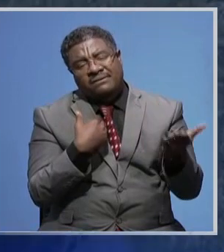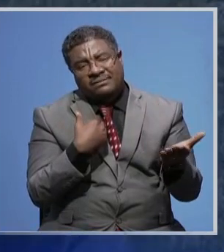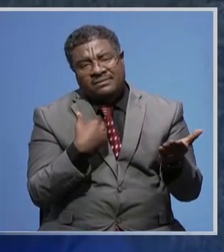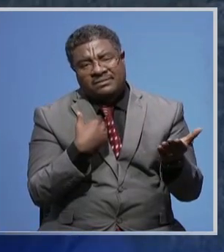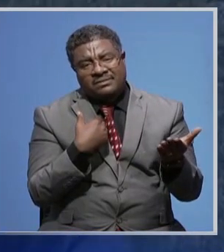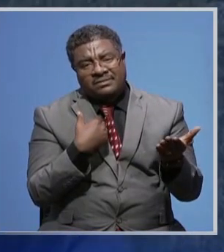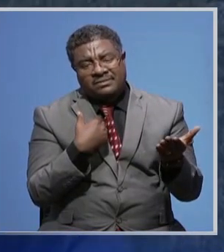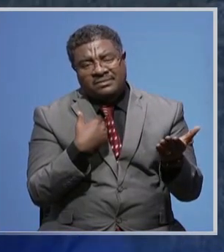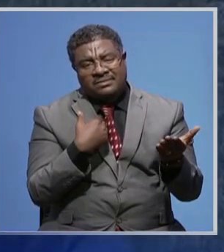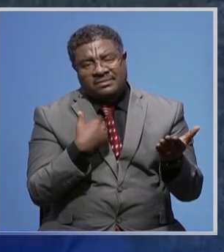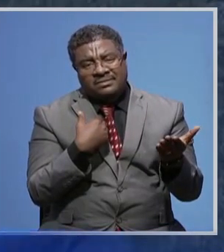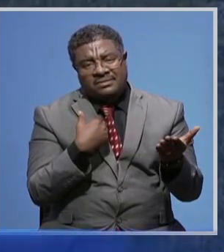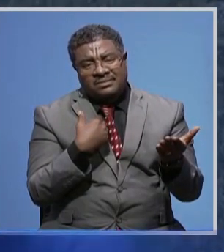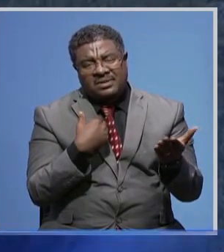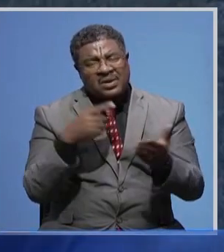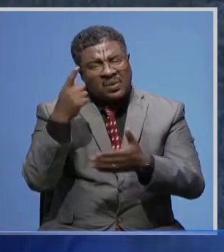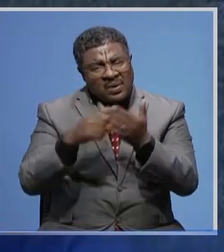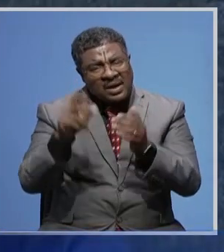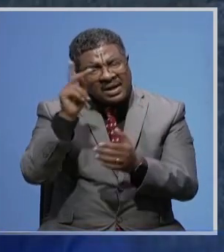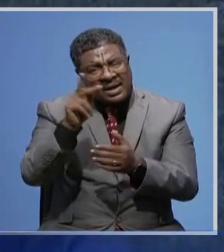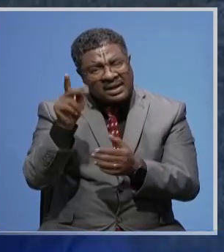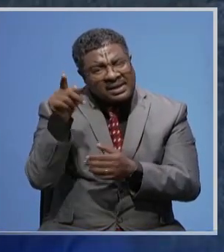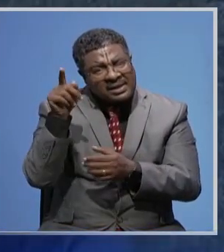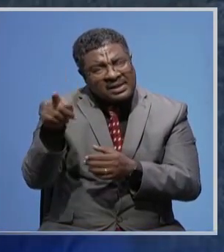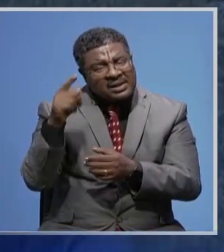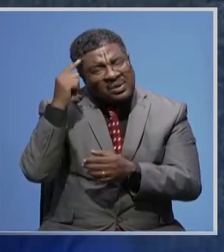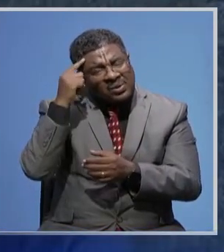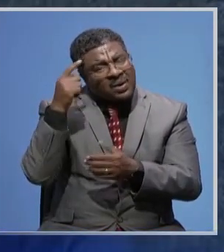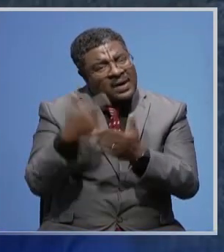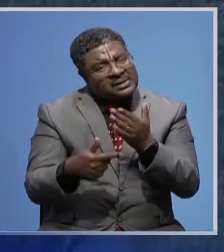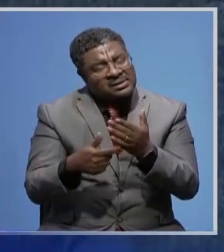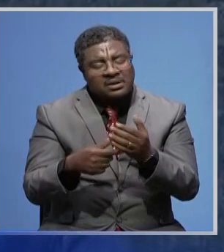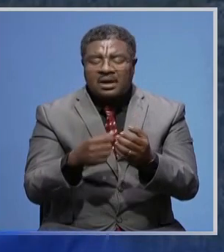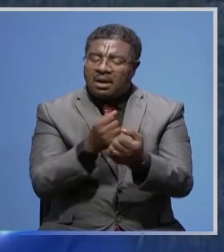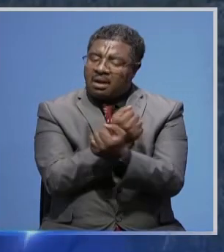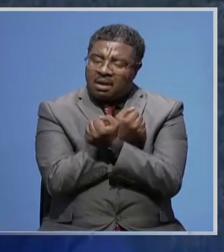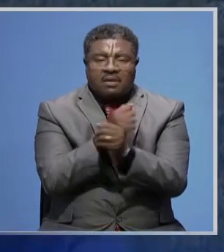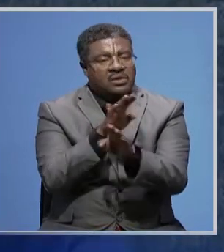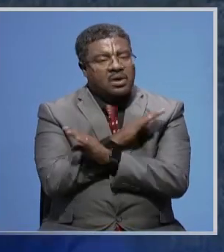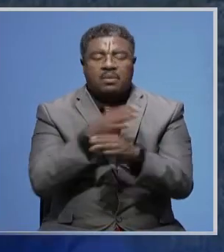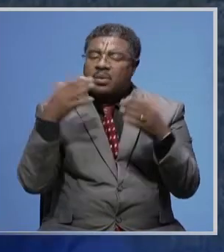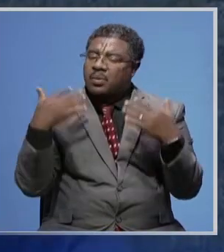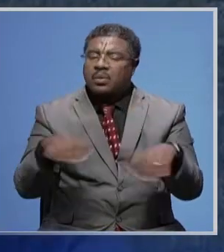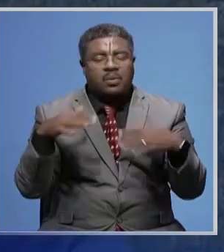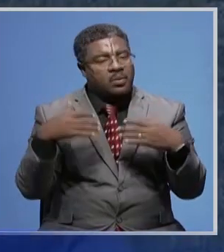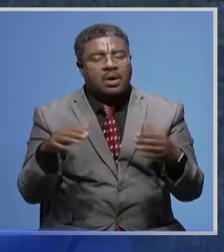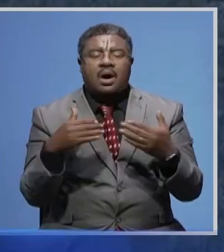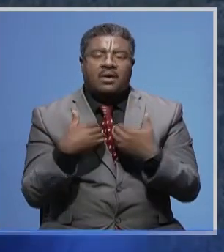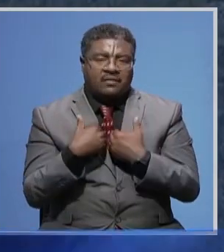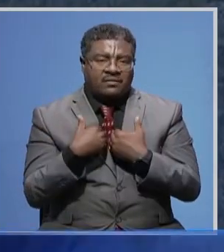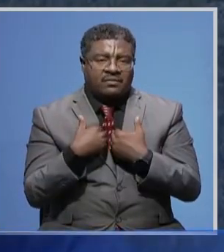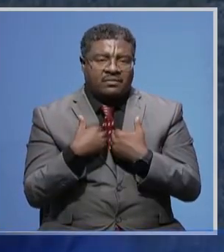One thing that KK taught me was to love this country, and I don't think there's anybody that ever